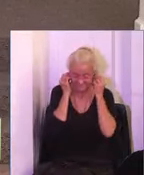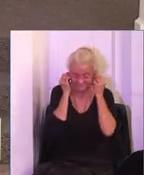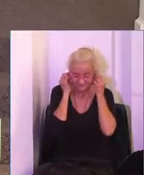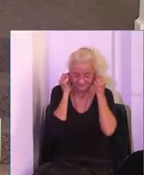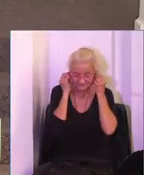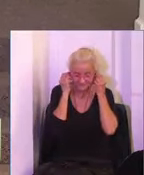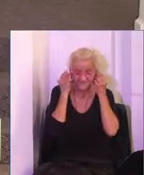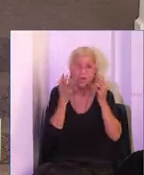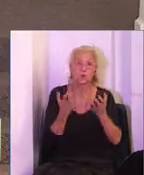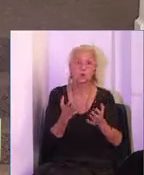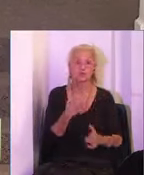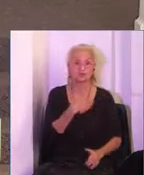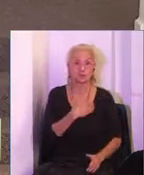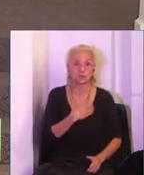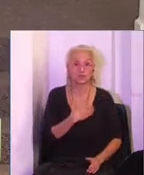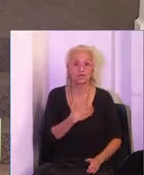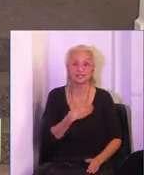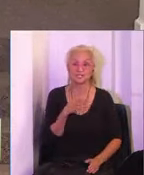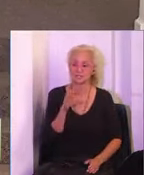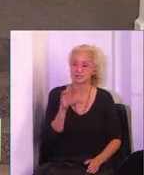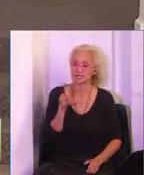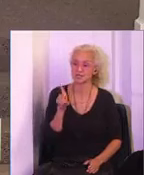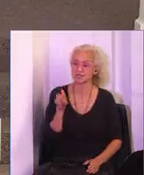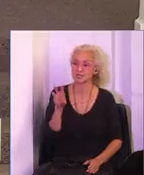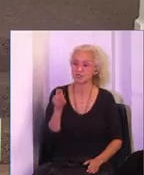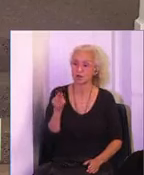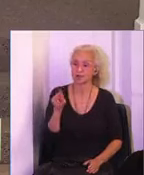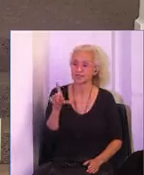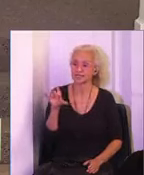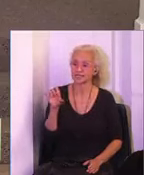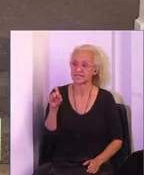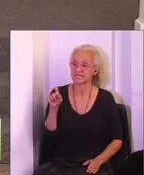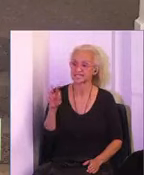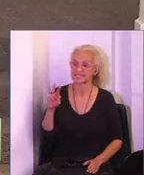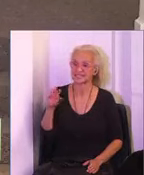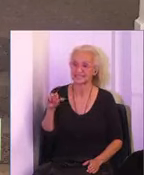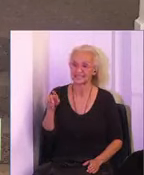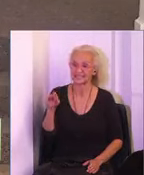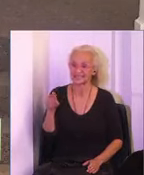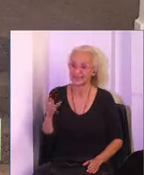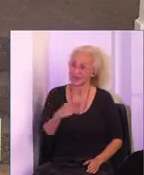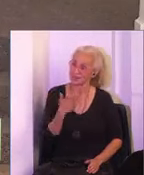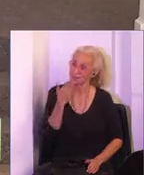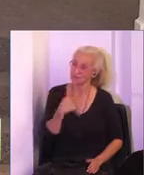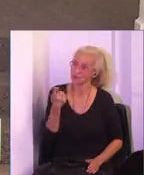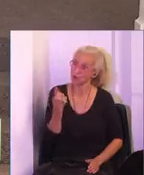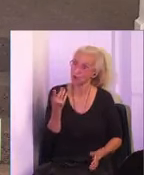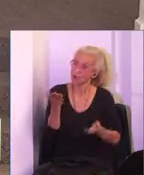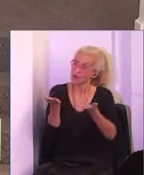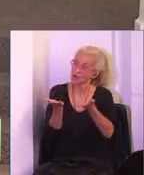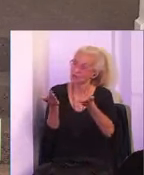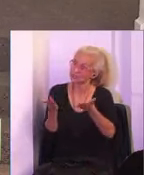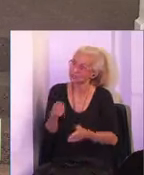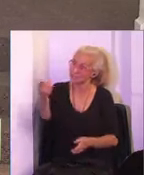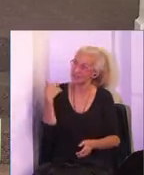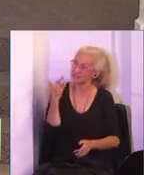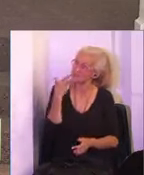And we want to wish John Lensingham, a happy birthday, because one of our ushers is having his birthday.